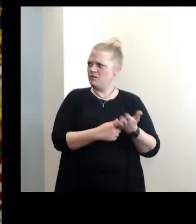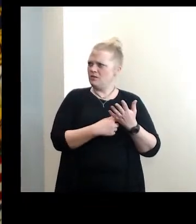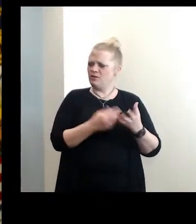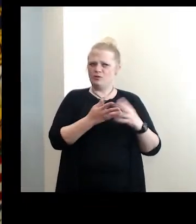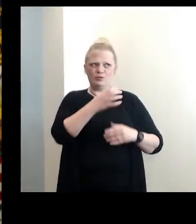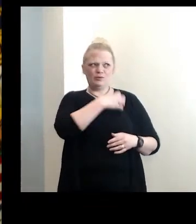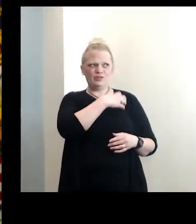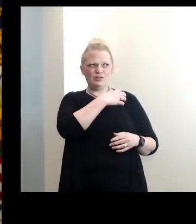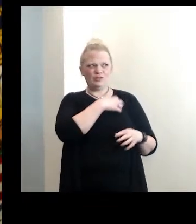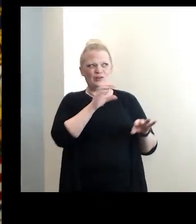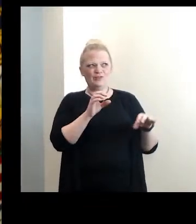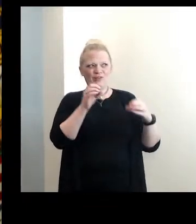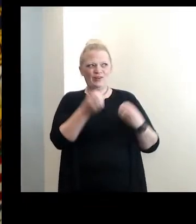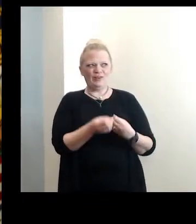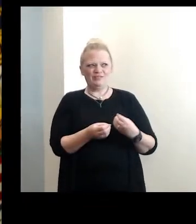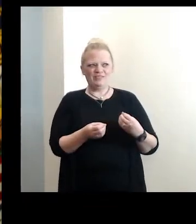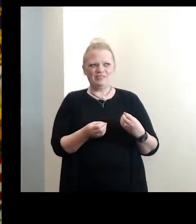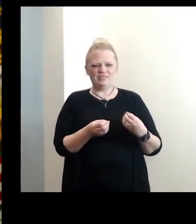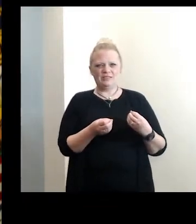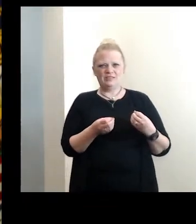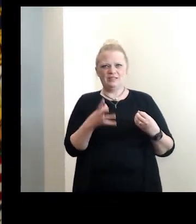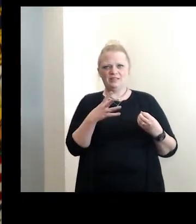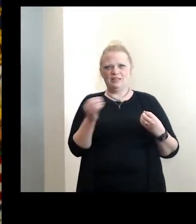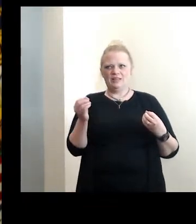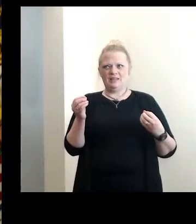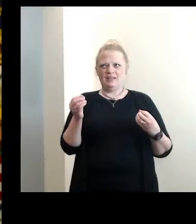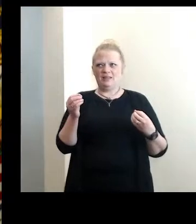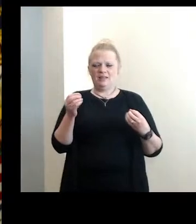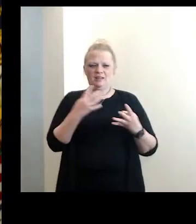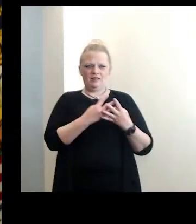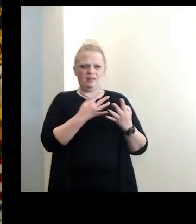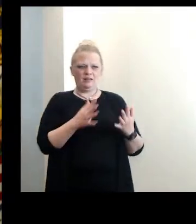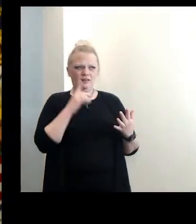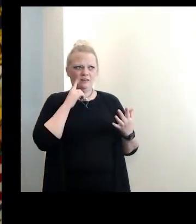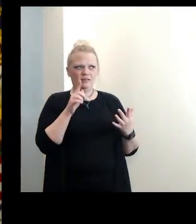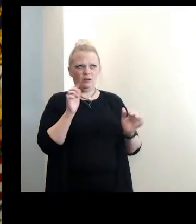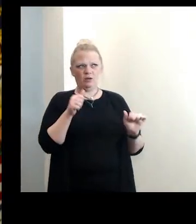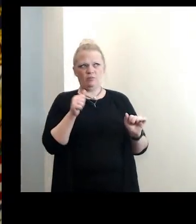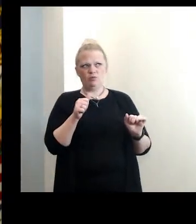sheriff's office and the inmates, they were able to